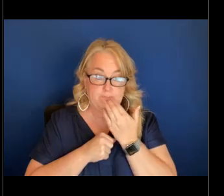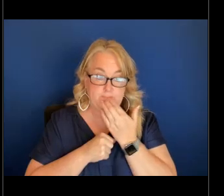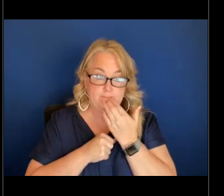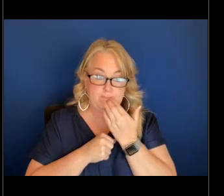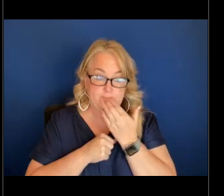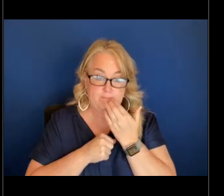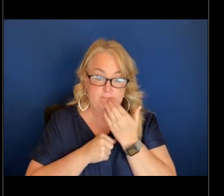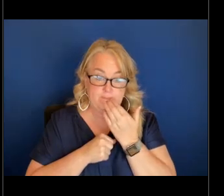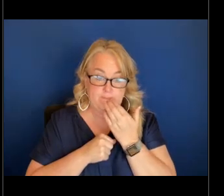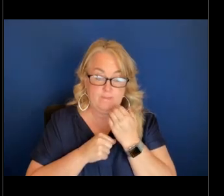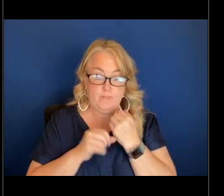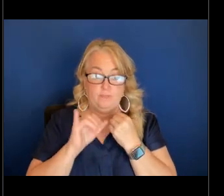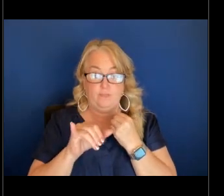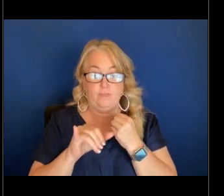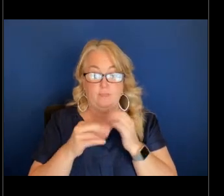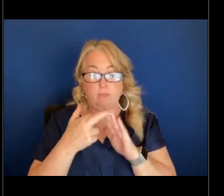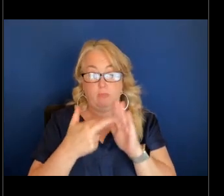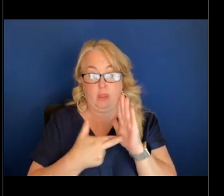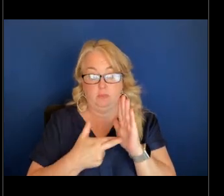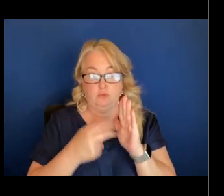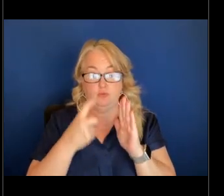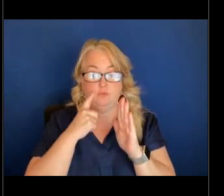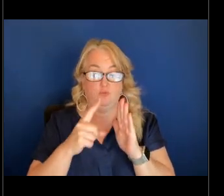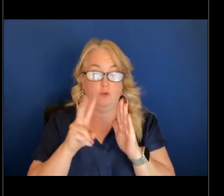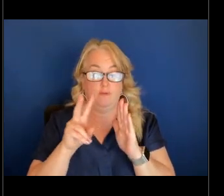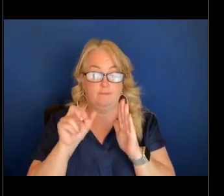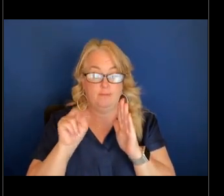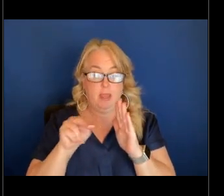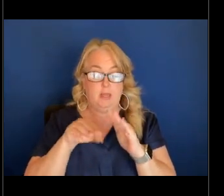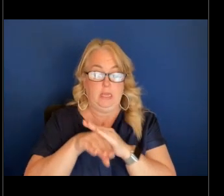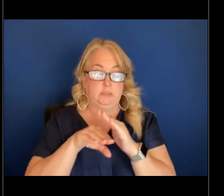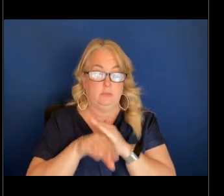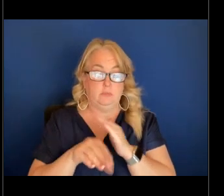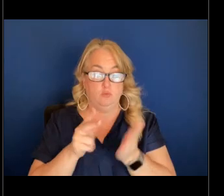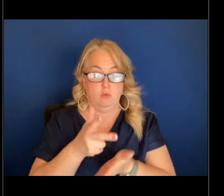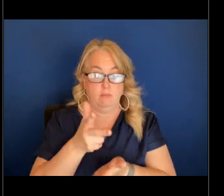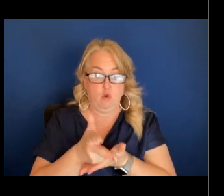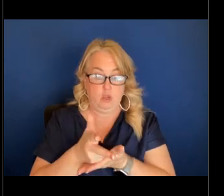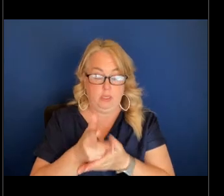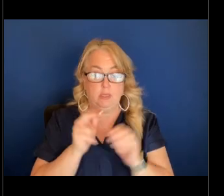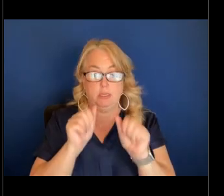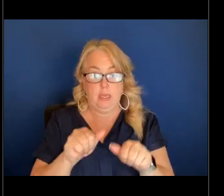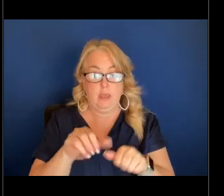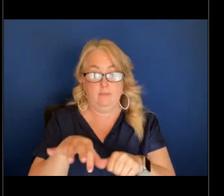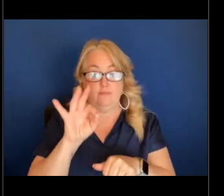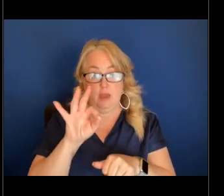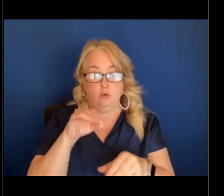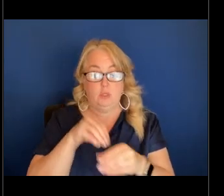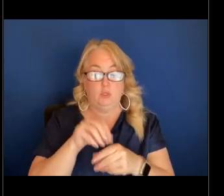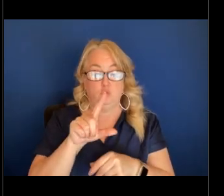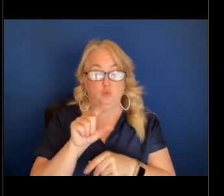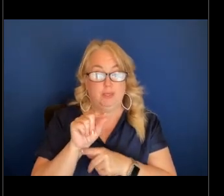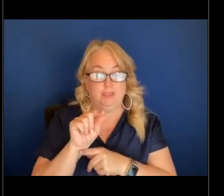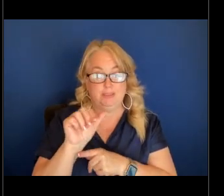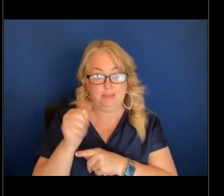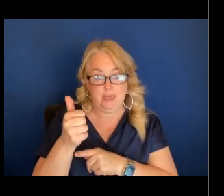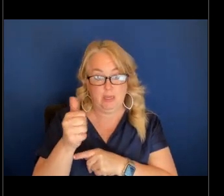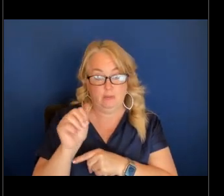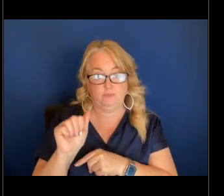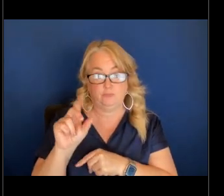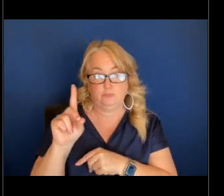The complete standard for a van accessible parking space can be found in the 2010